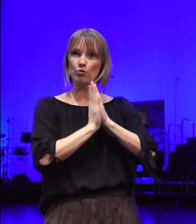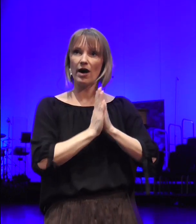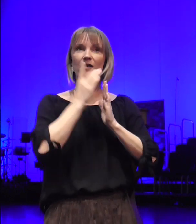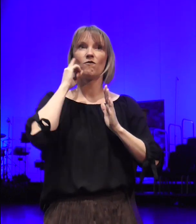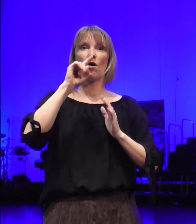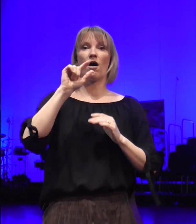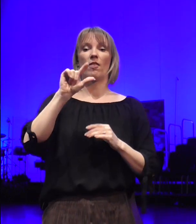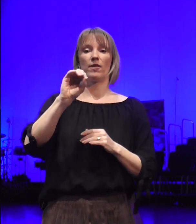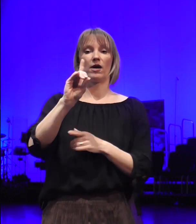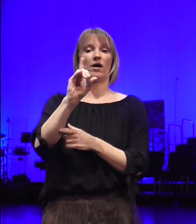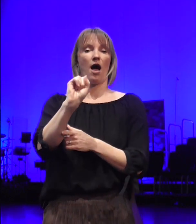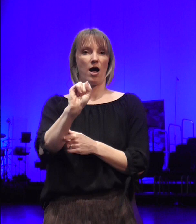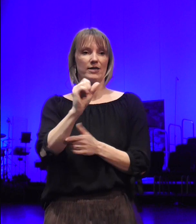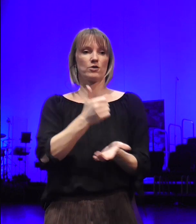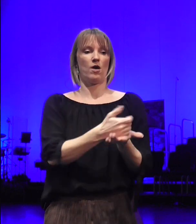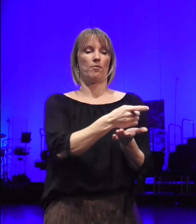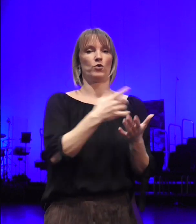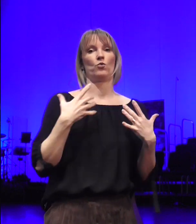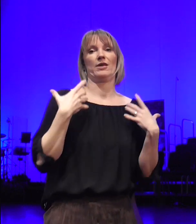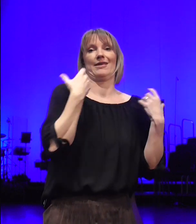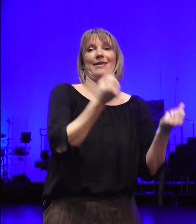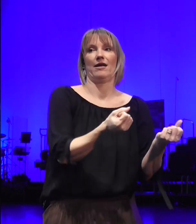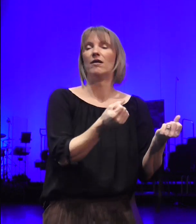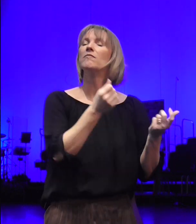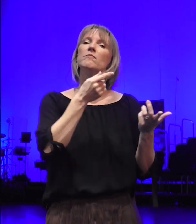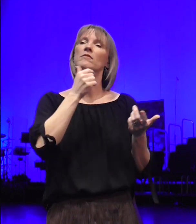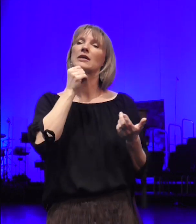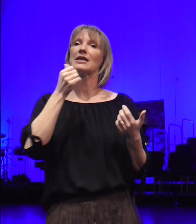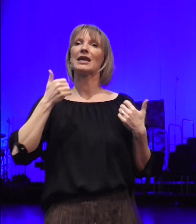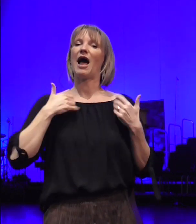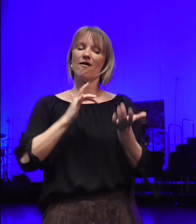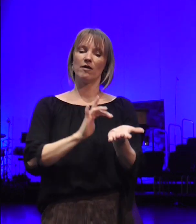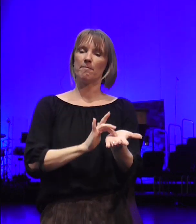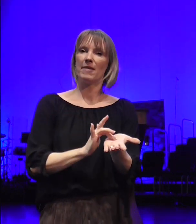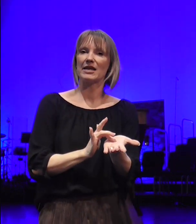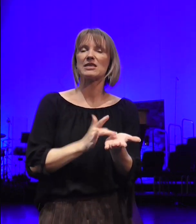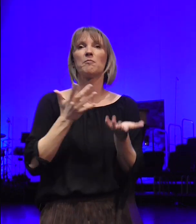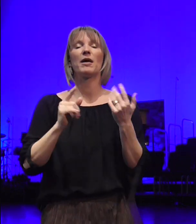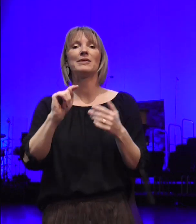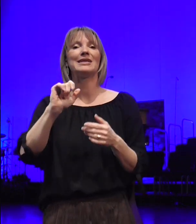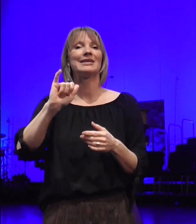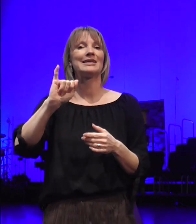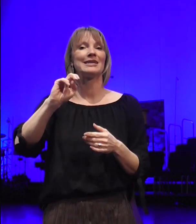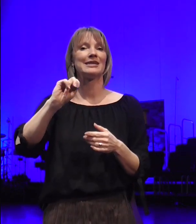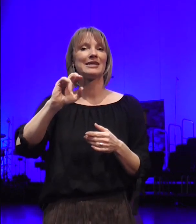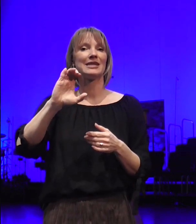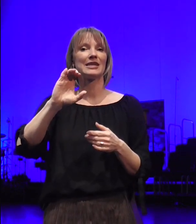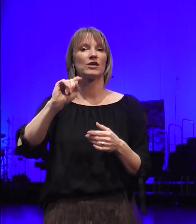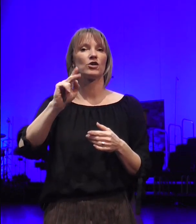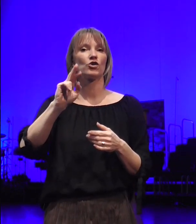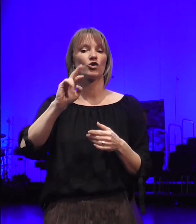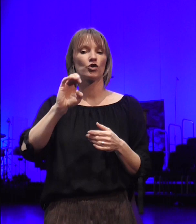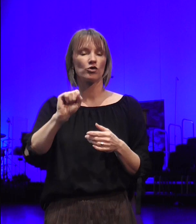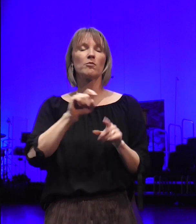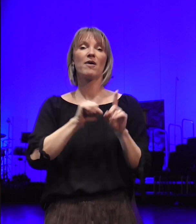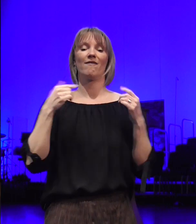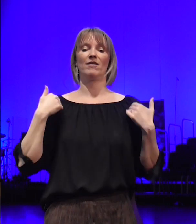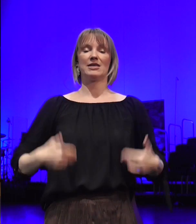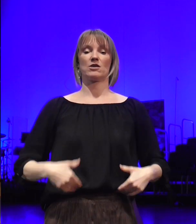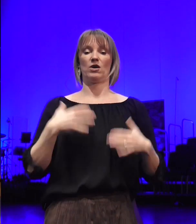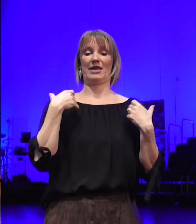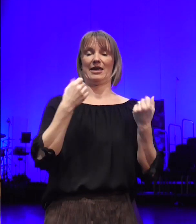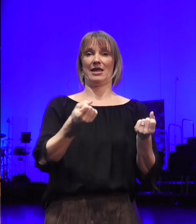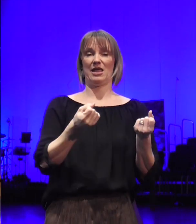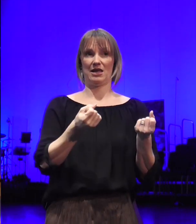the gods to heal you. They didn't have necessarily medicine. They might have used tinctures, but healing, physical healing,